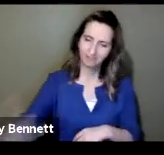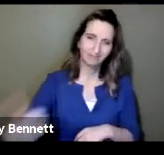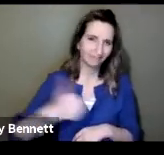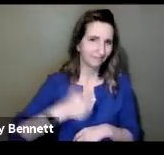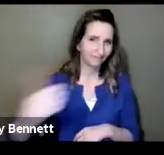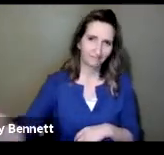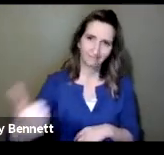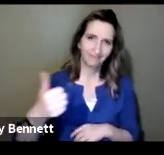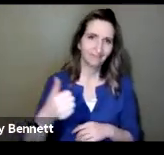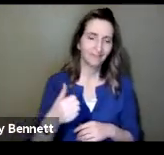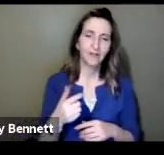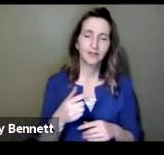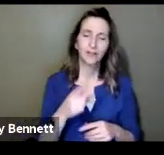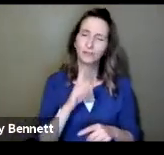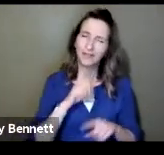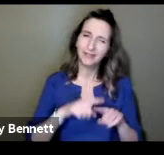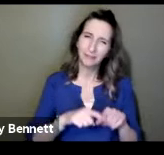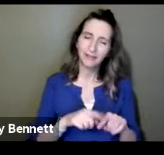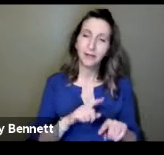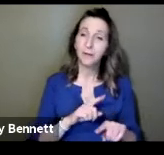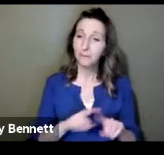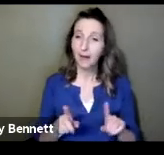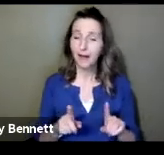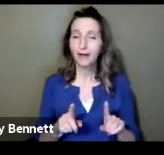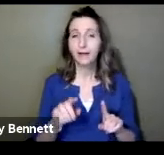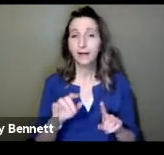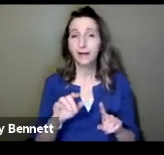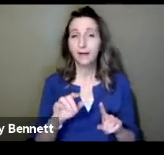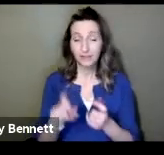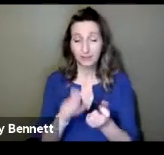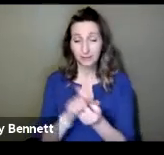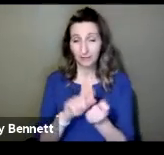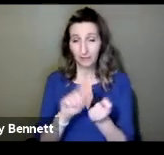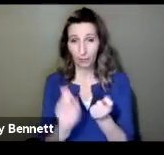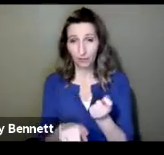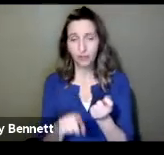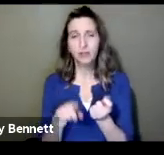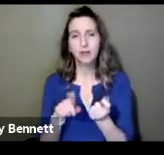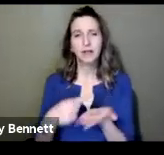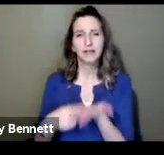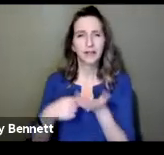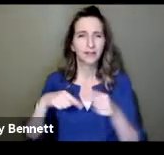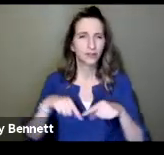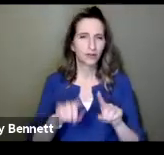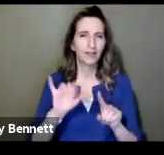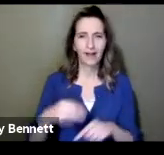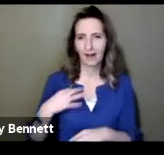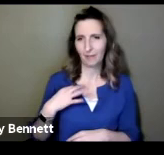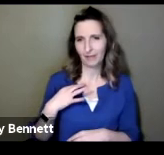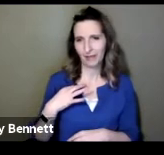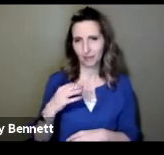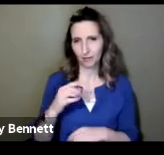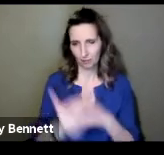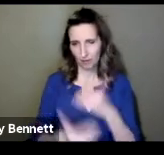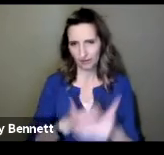vary. But that question more in depth could be answered during the application process if you would have more